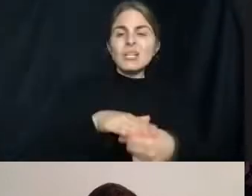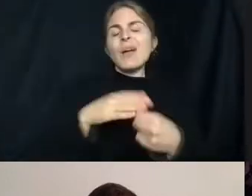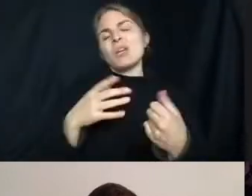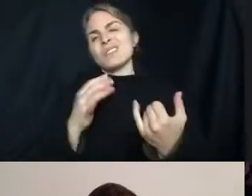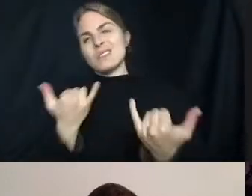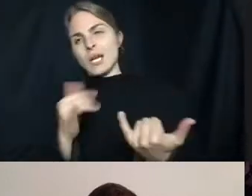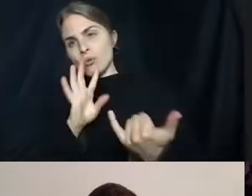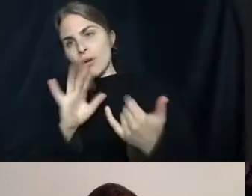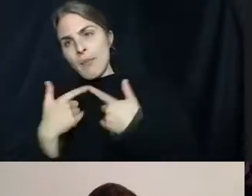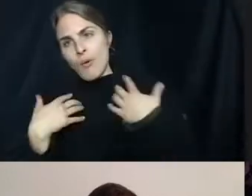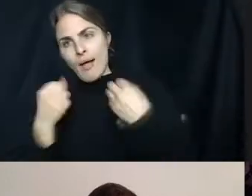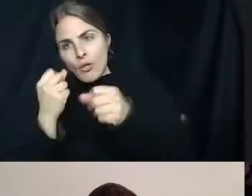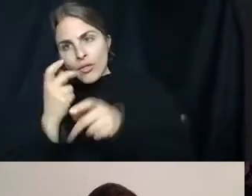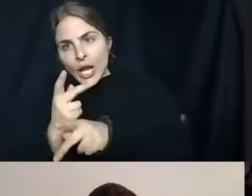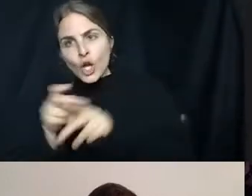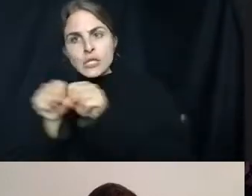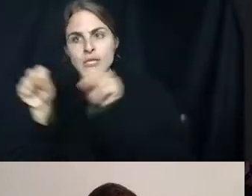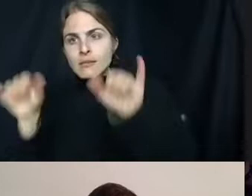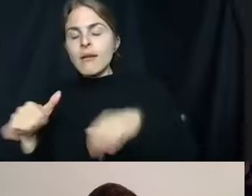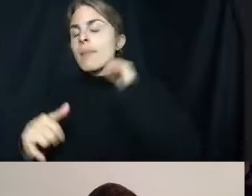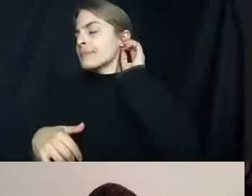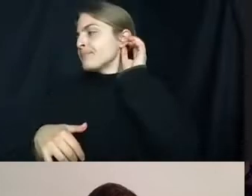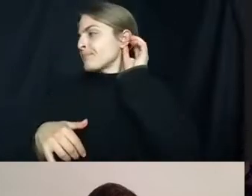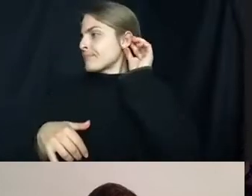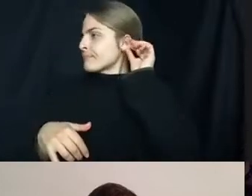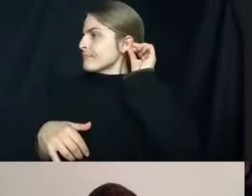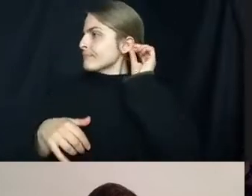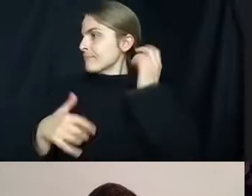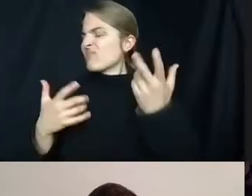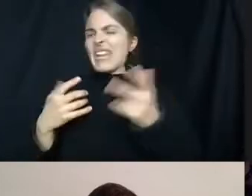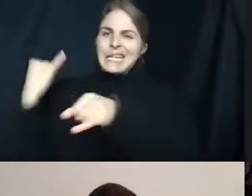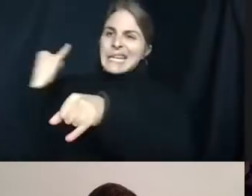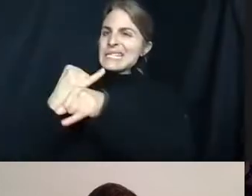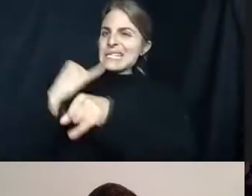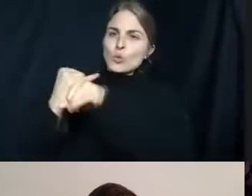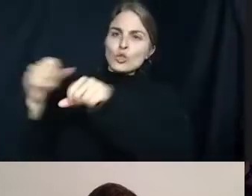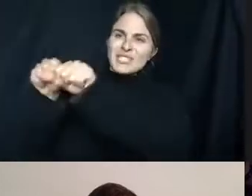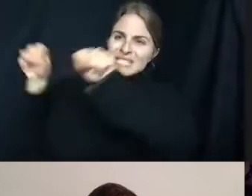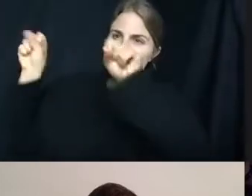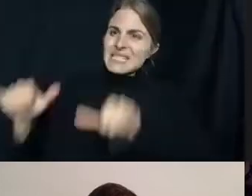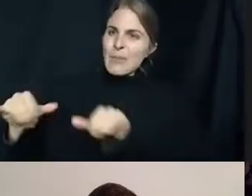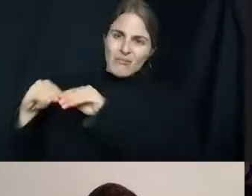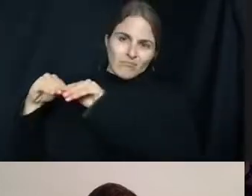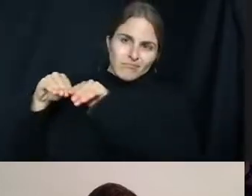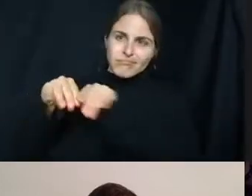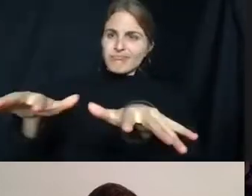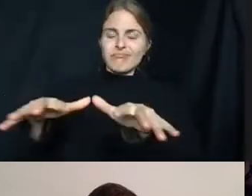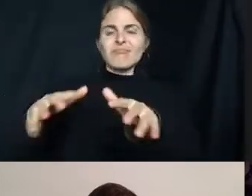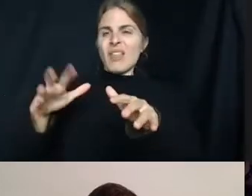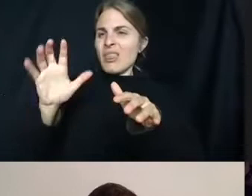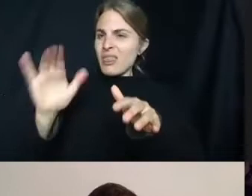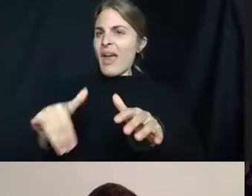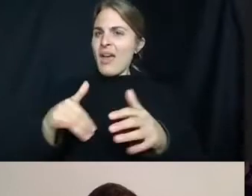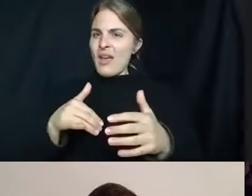healthcare and exploring that more at like the institutional and systemic level, but yeah, it's